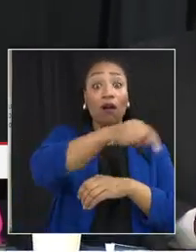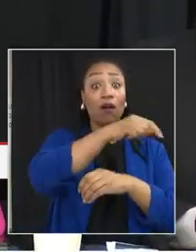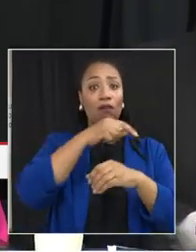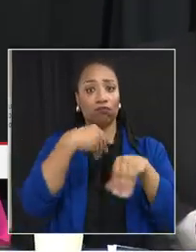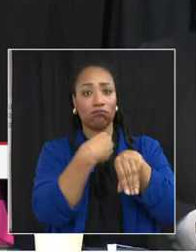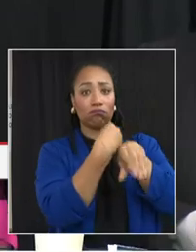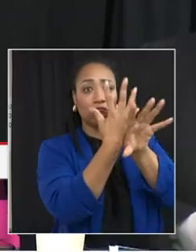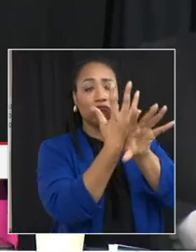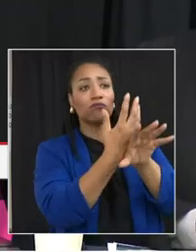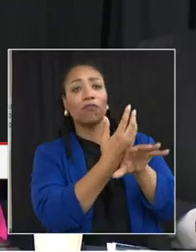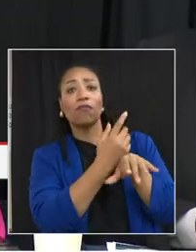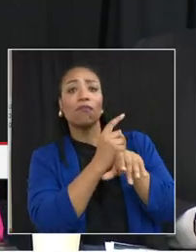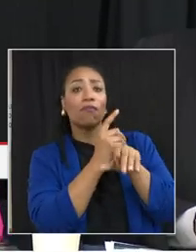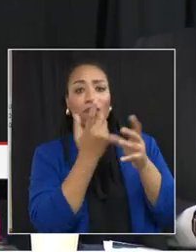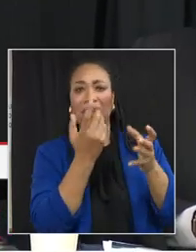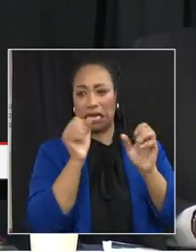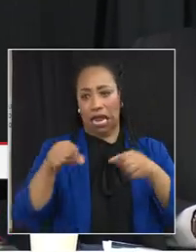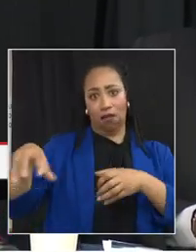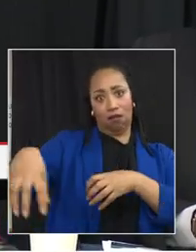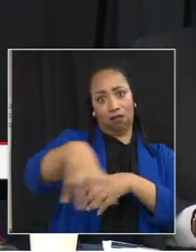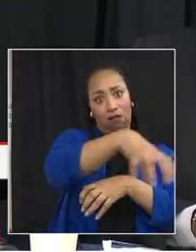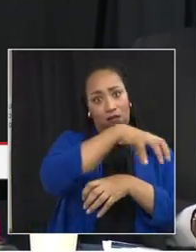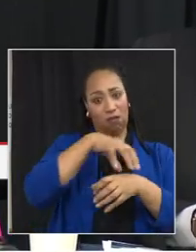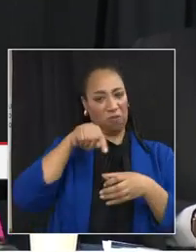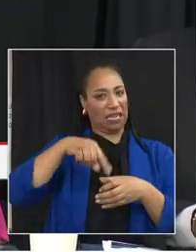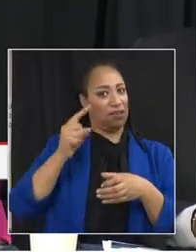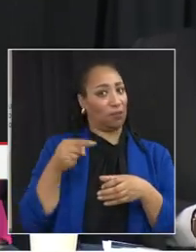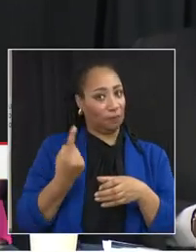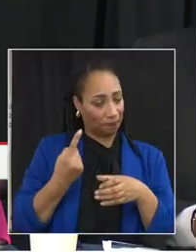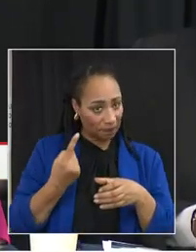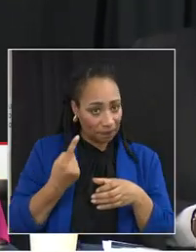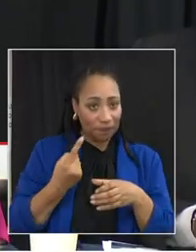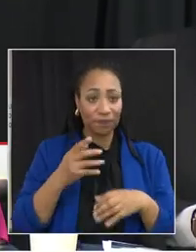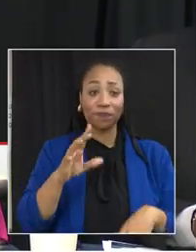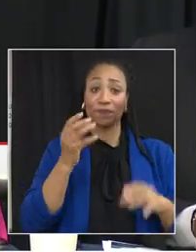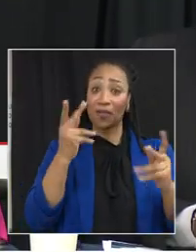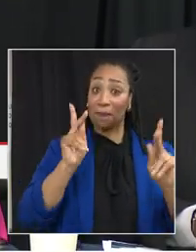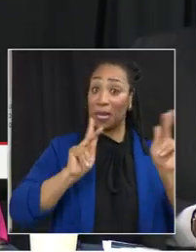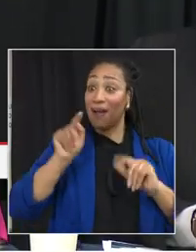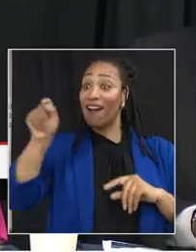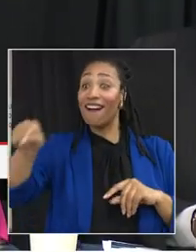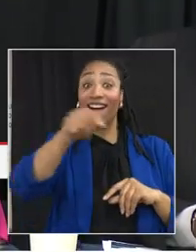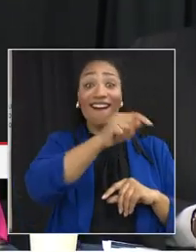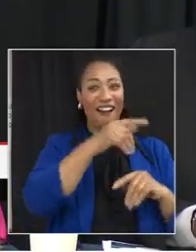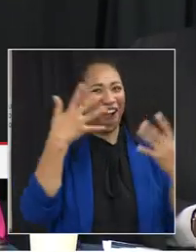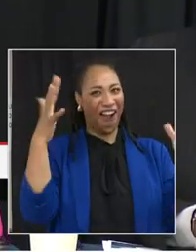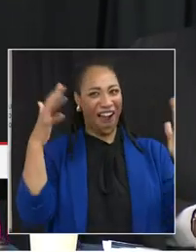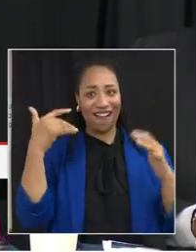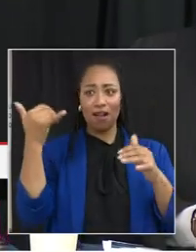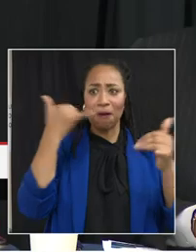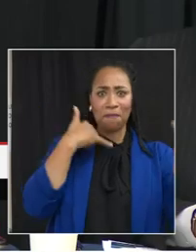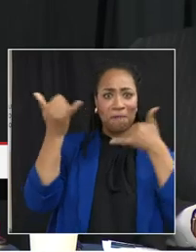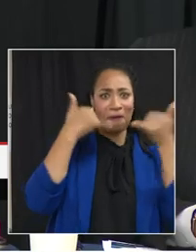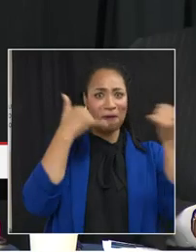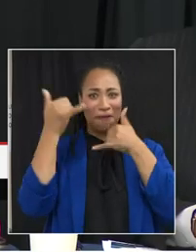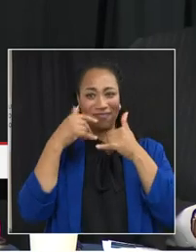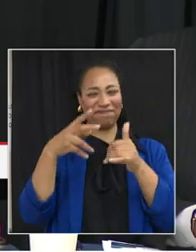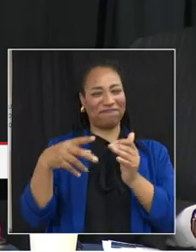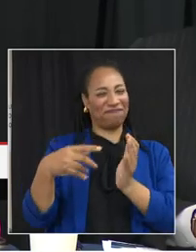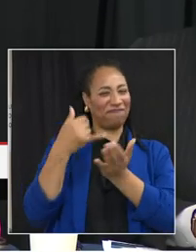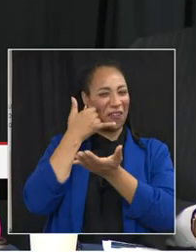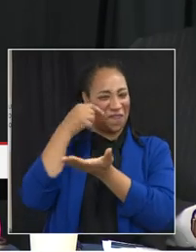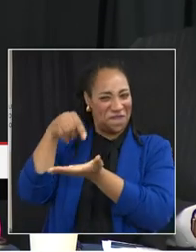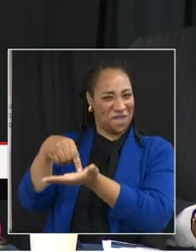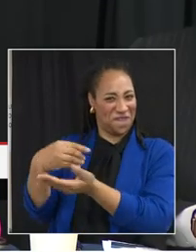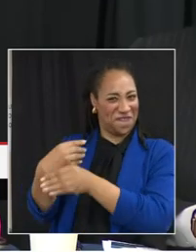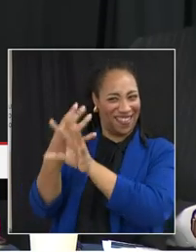have called in and are listening on the phone, and they can also interact with us by submitting